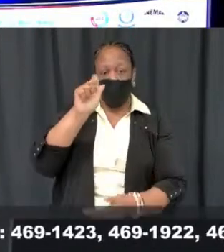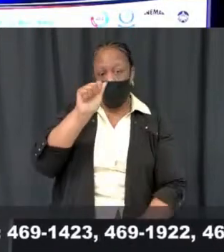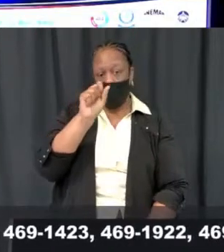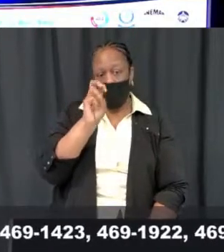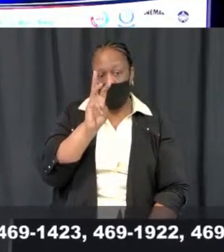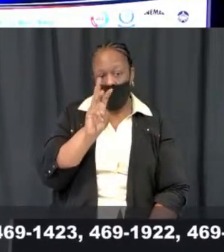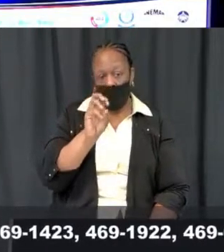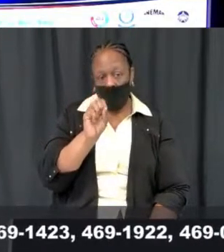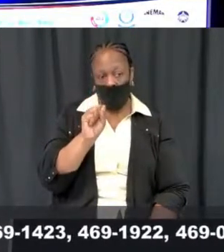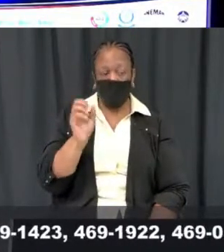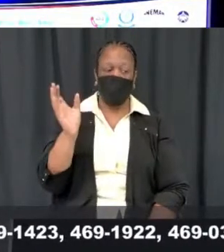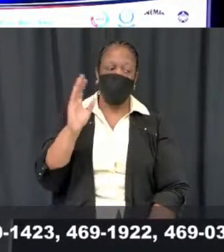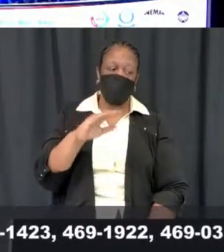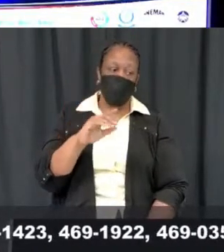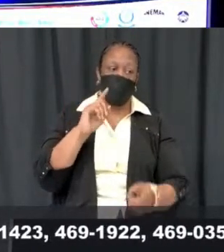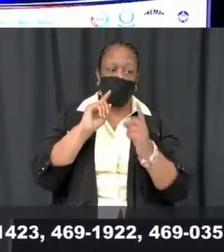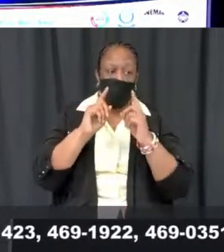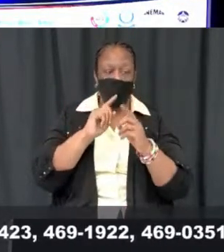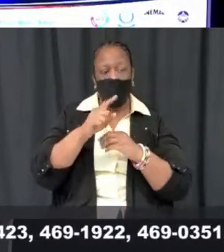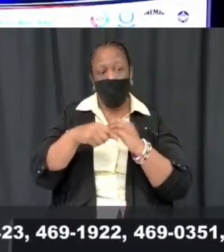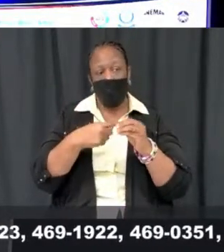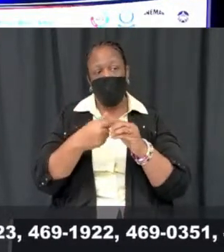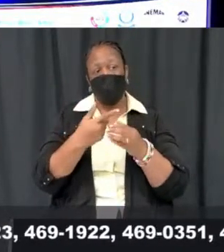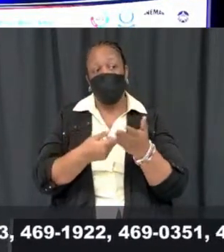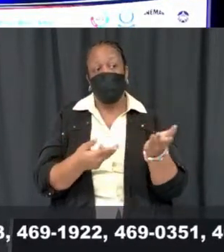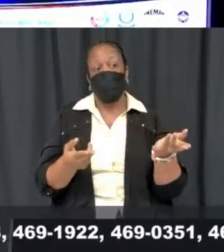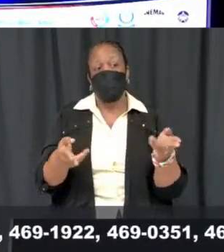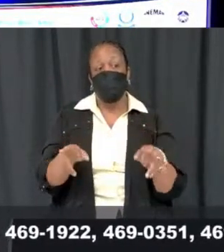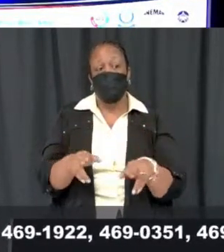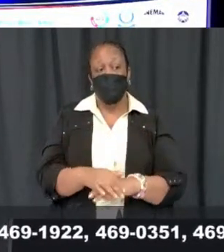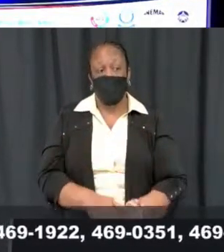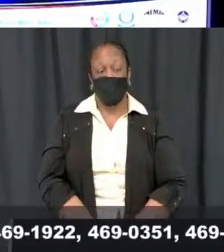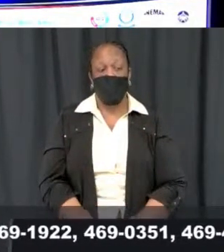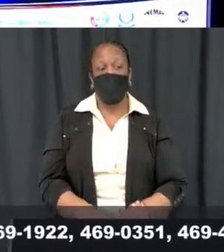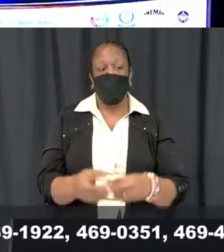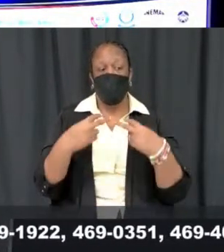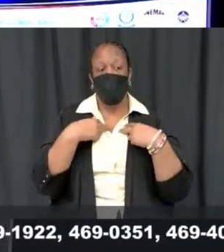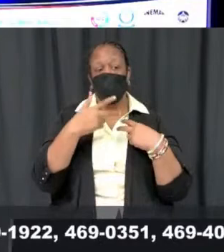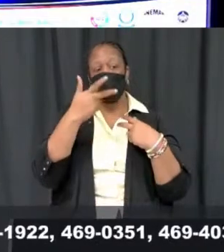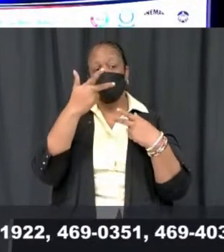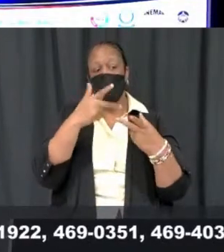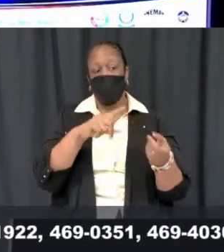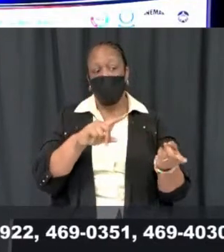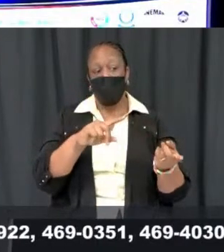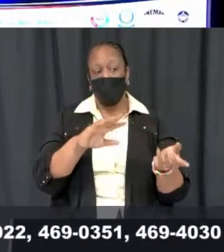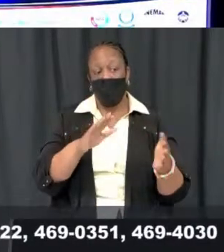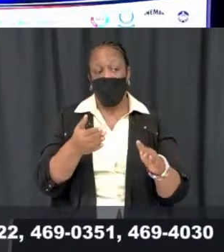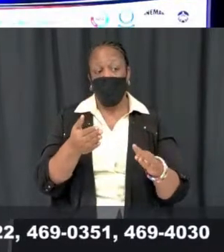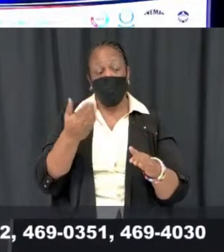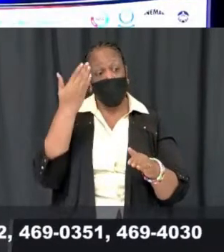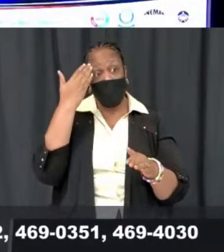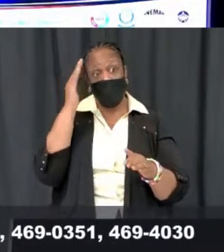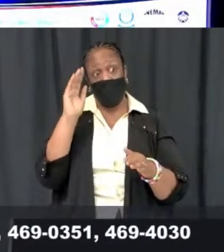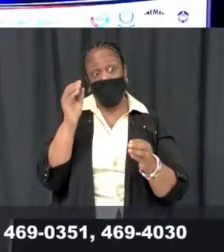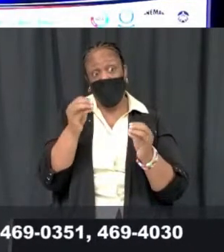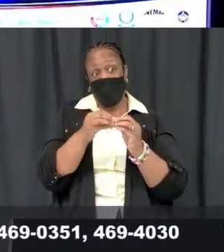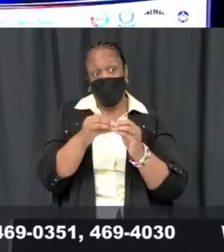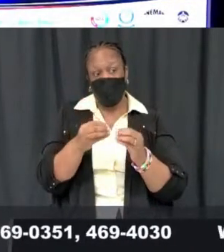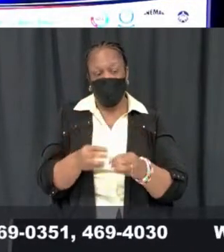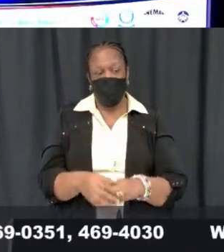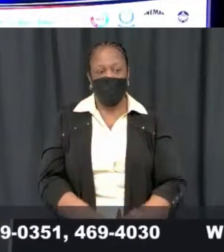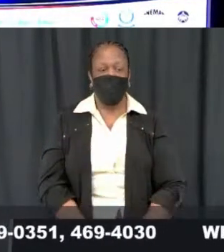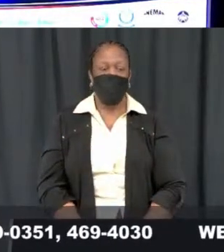Laws, to present us with the Health Emergency Operations Committee Situation Report for